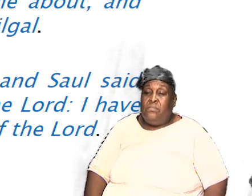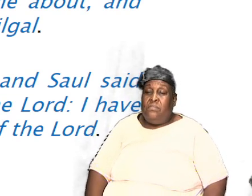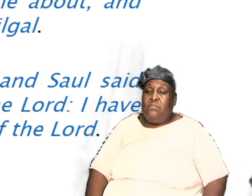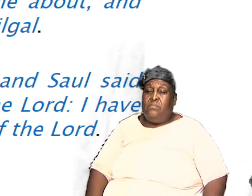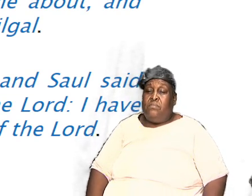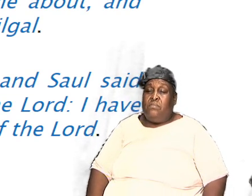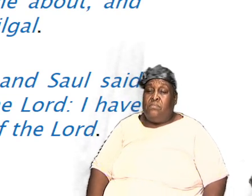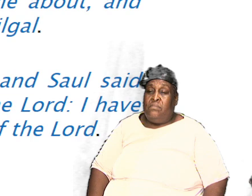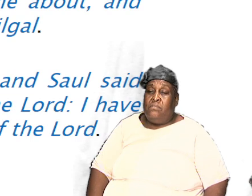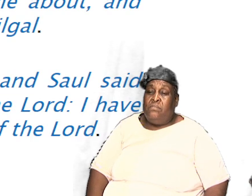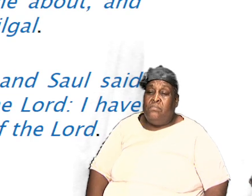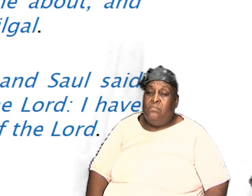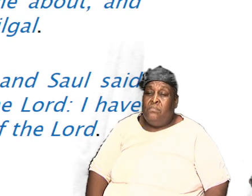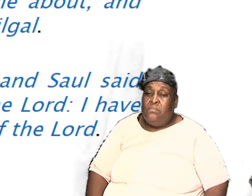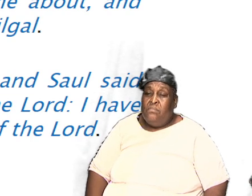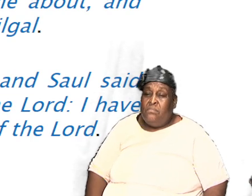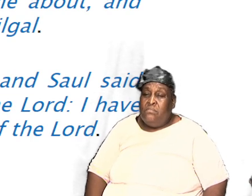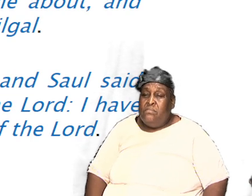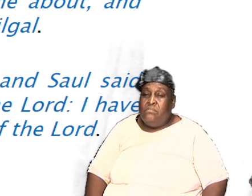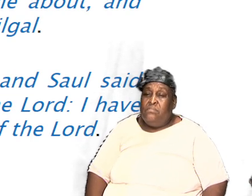slide. And this man must be delusional.